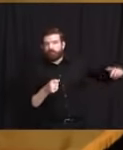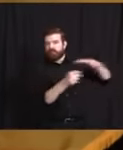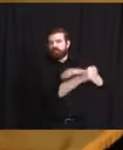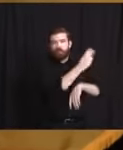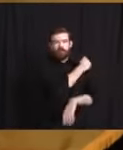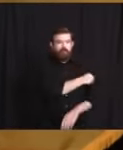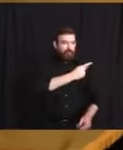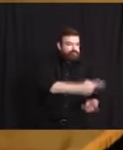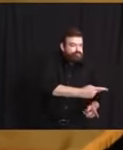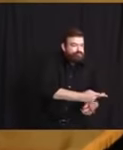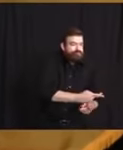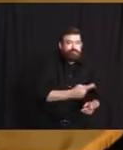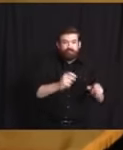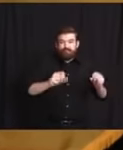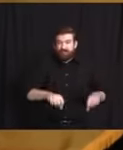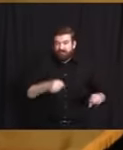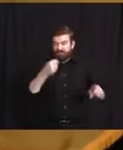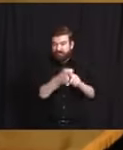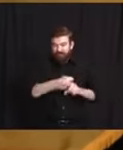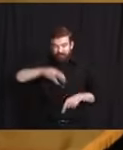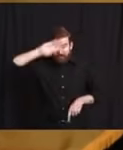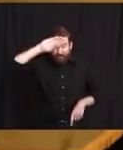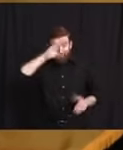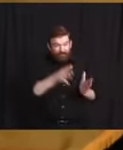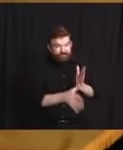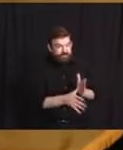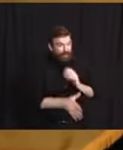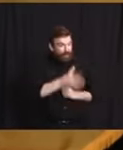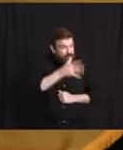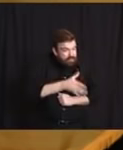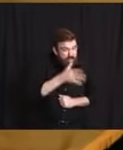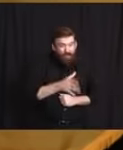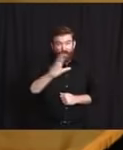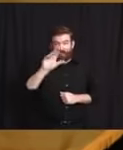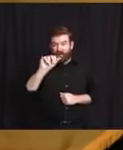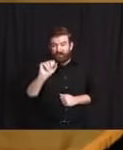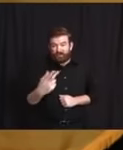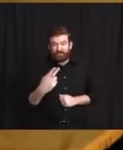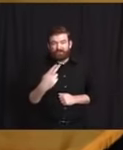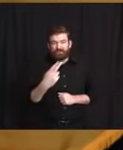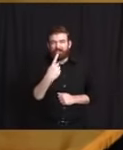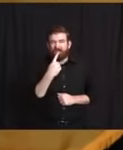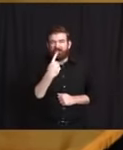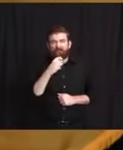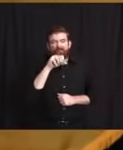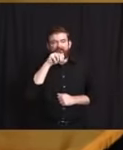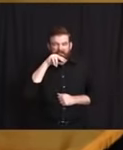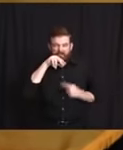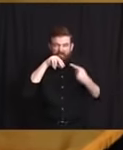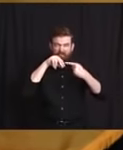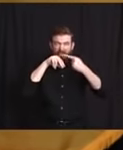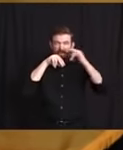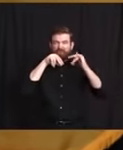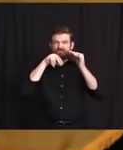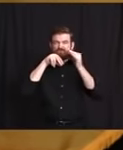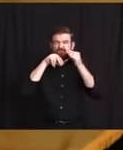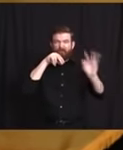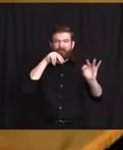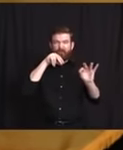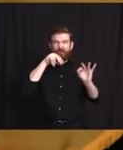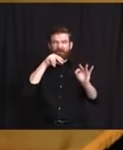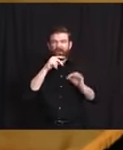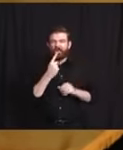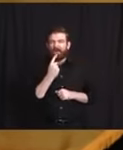red or pink eyes, red cracked lips or red tongue that looks like a strawberry, swollen hands and feet, which might also be